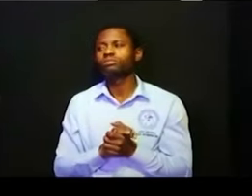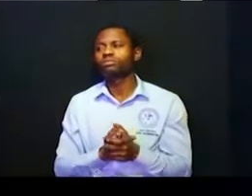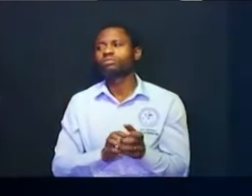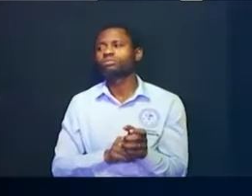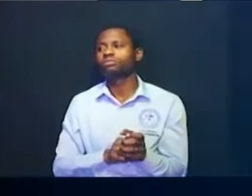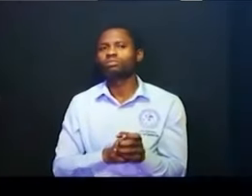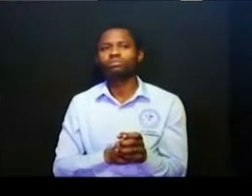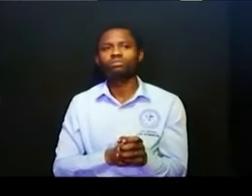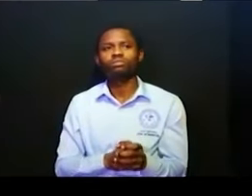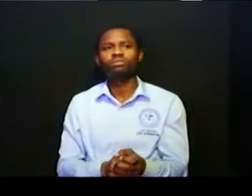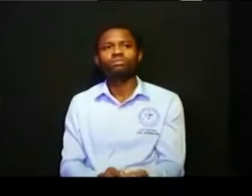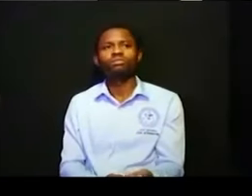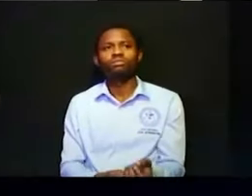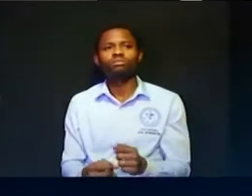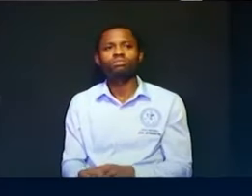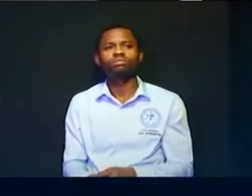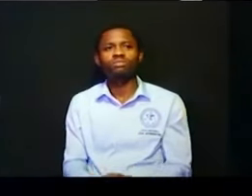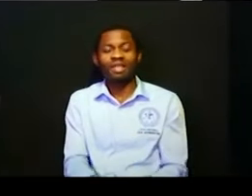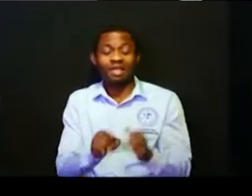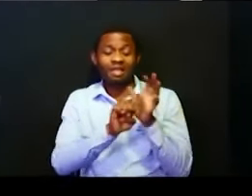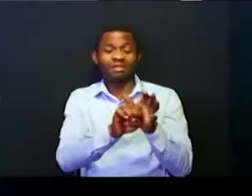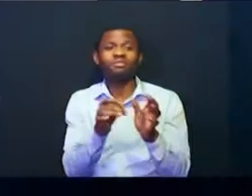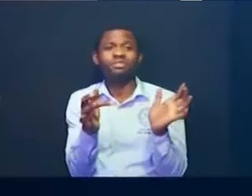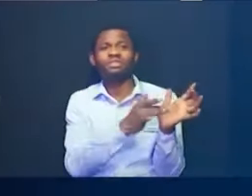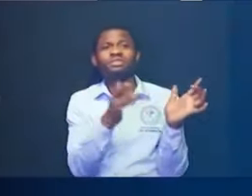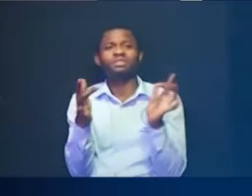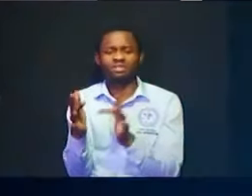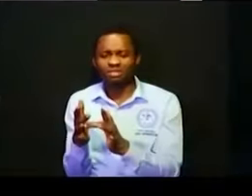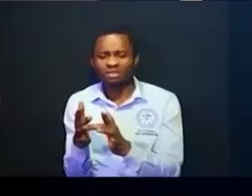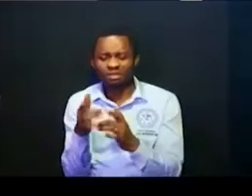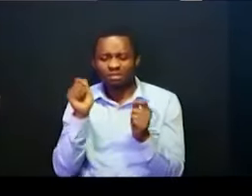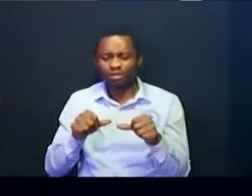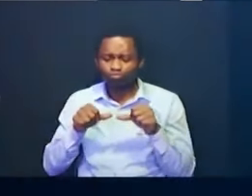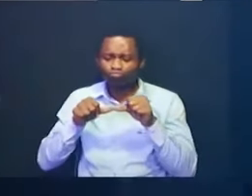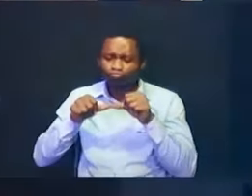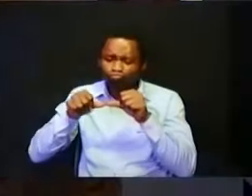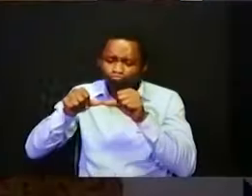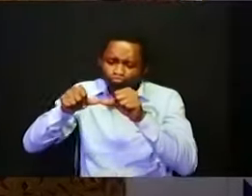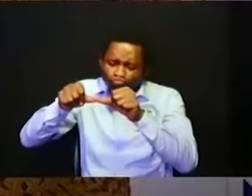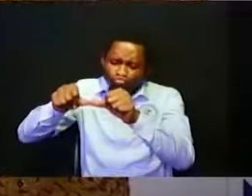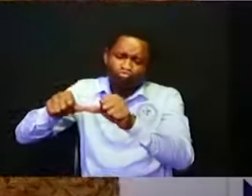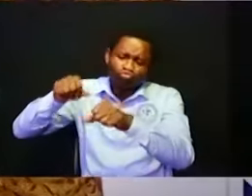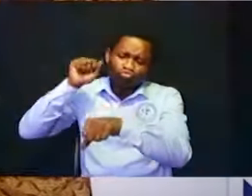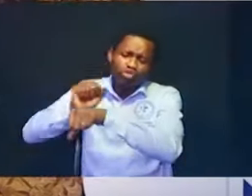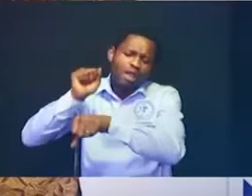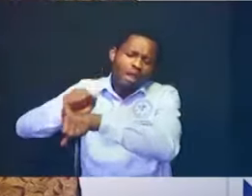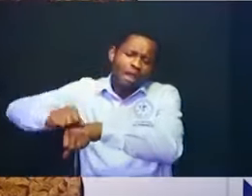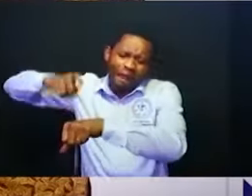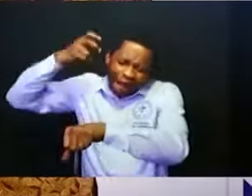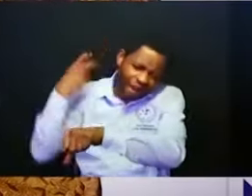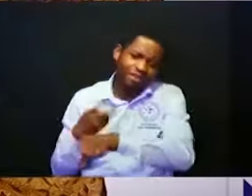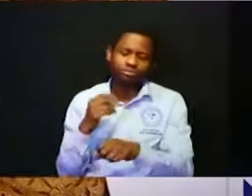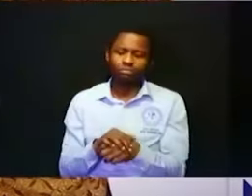se obo afode bi. Like Jesus. She say Yesu ye no. You need to go the extra mile. Se obo modin se obetwu mu akwachi pa. You have to make